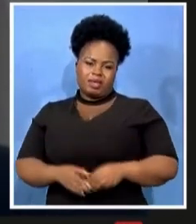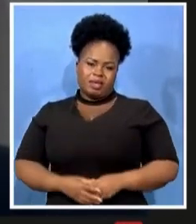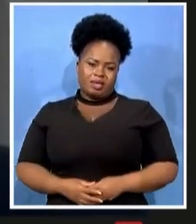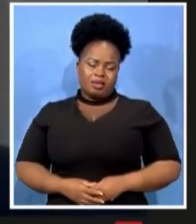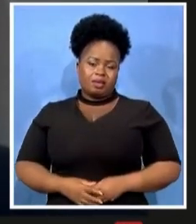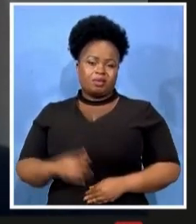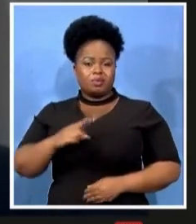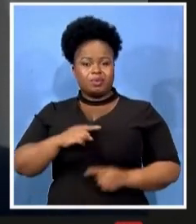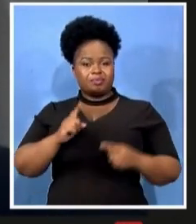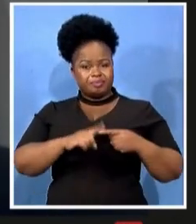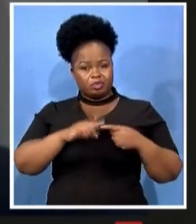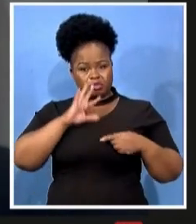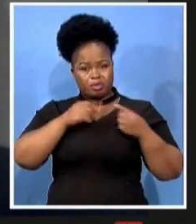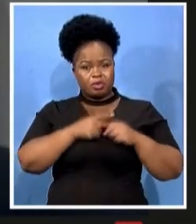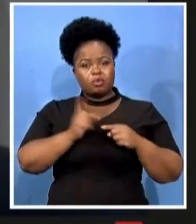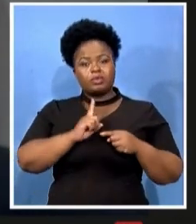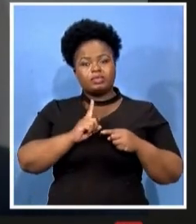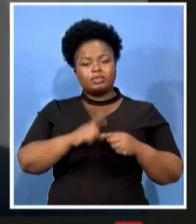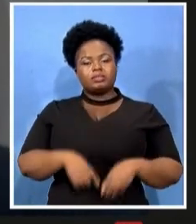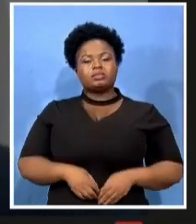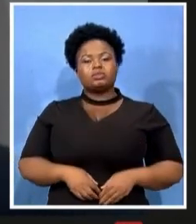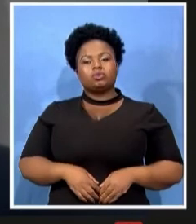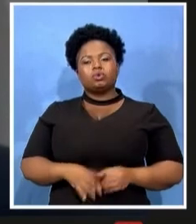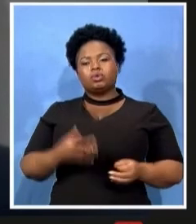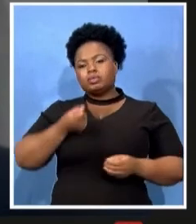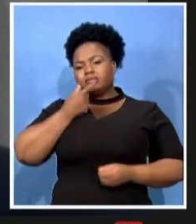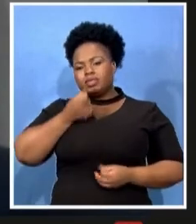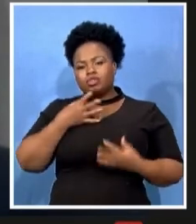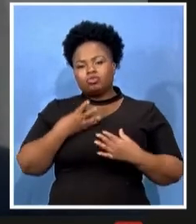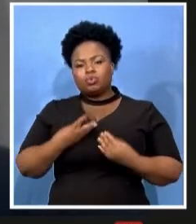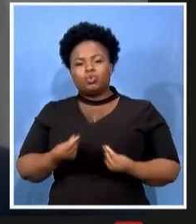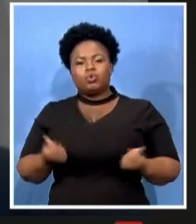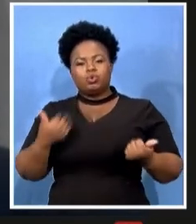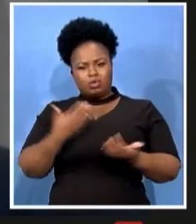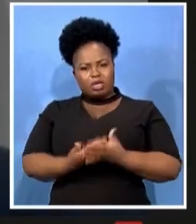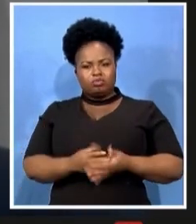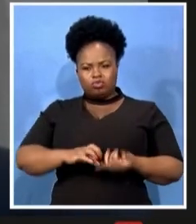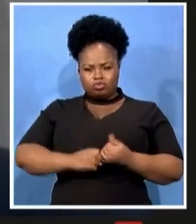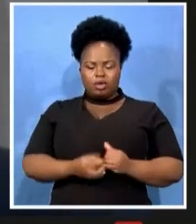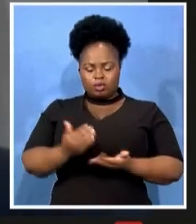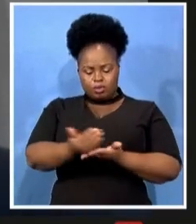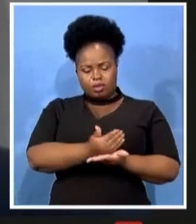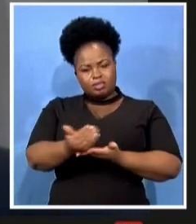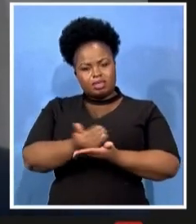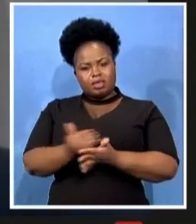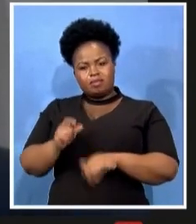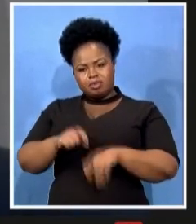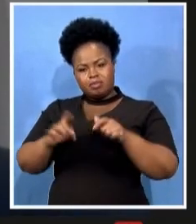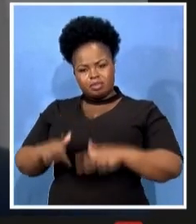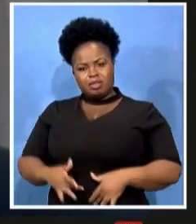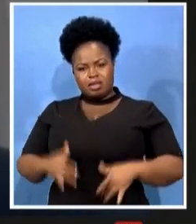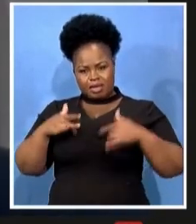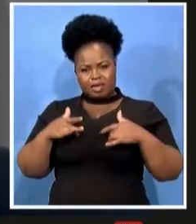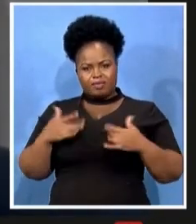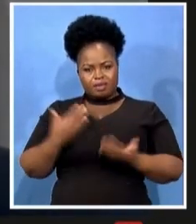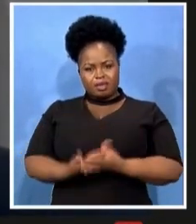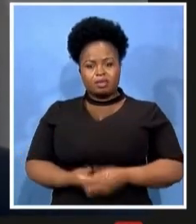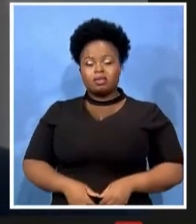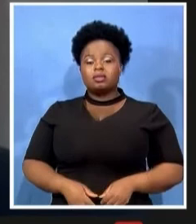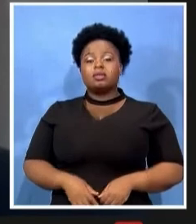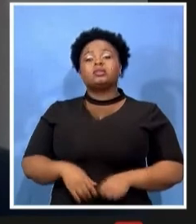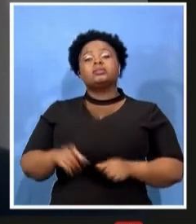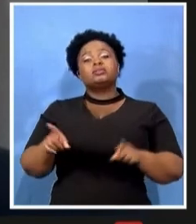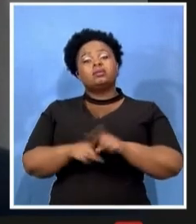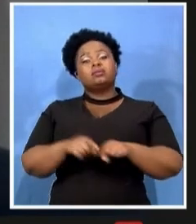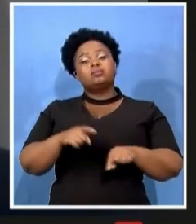treatment and being able to save lives. And on the other hand, our public has a responsibility to save lives themselves and